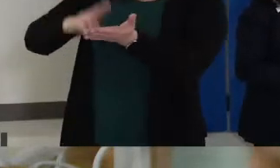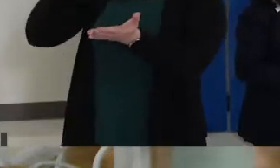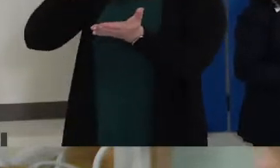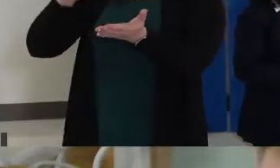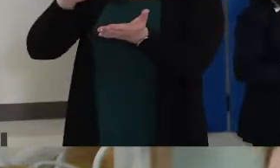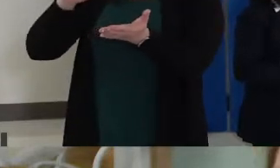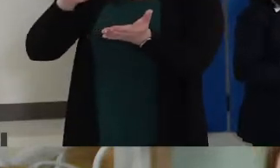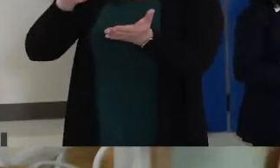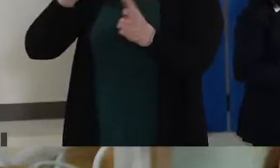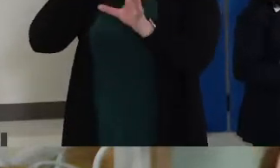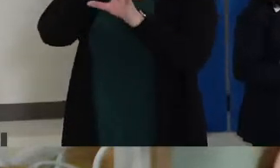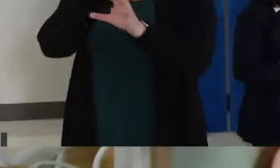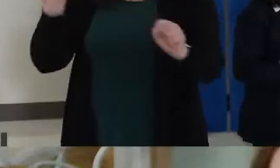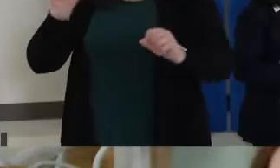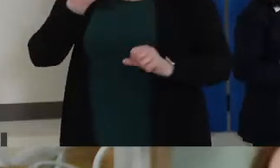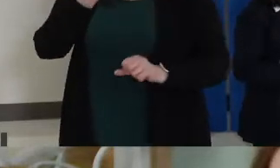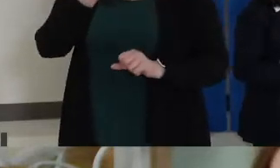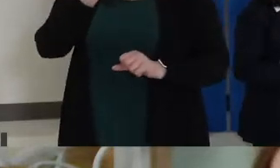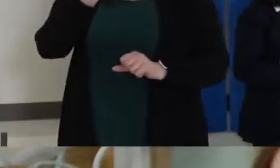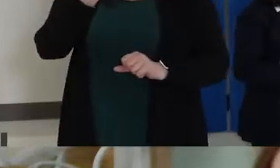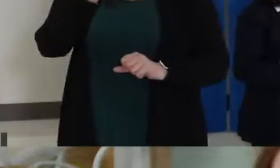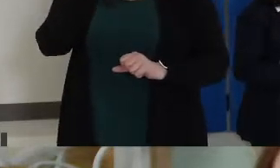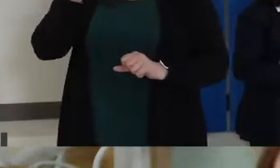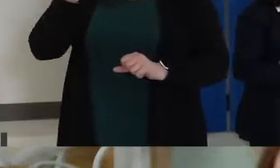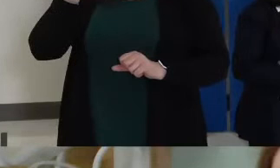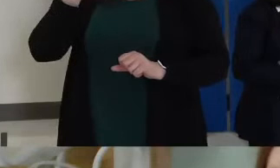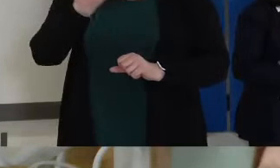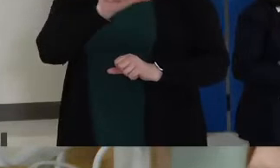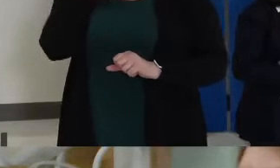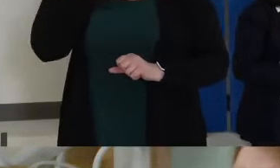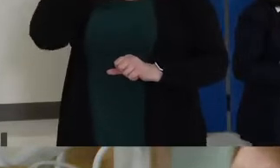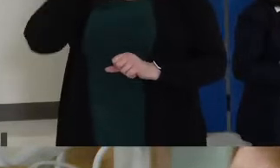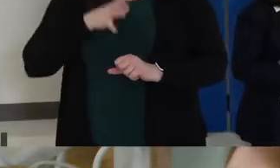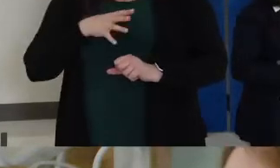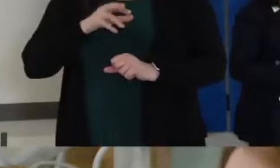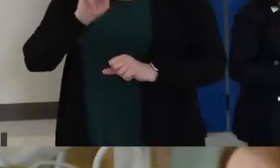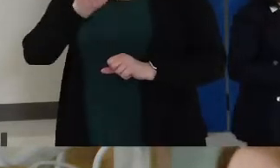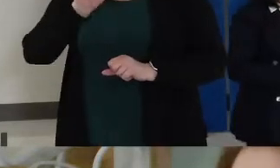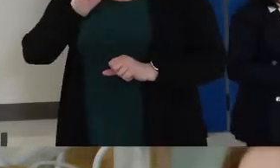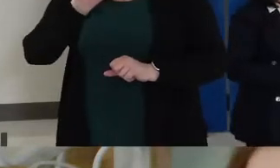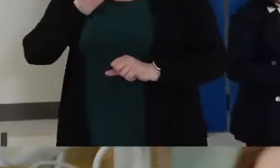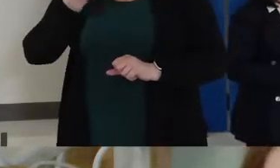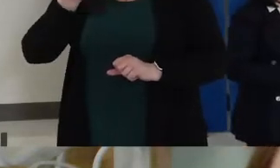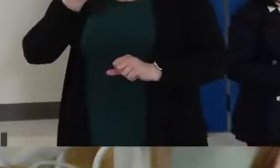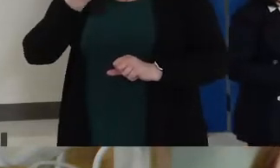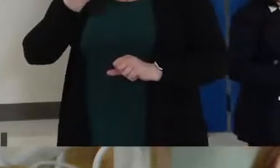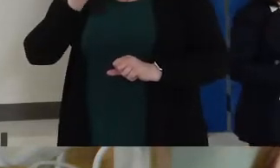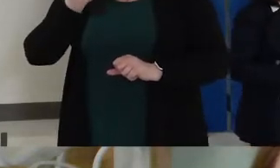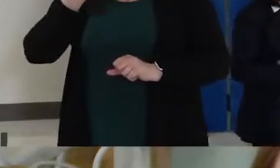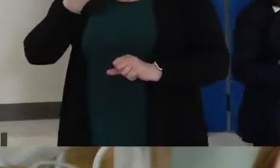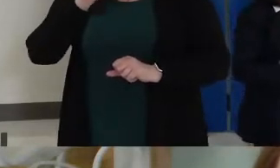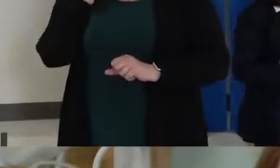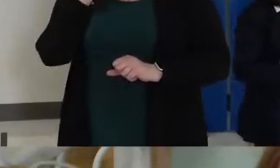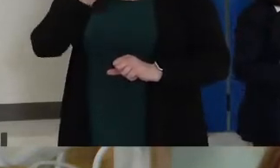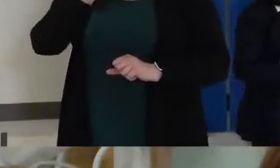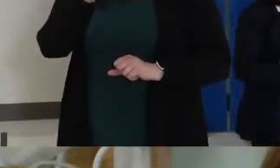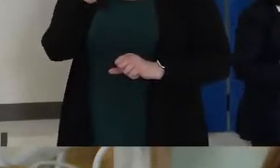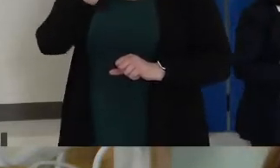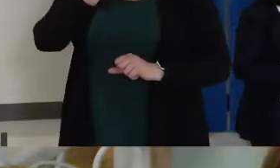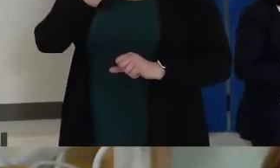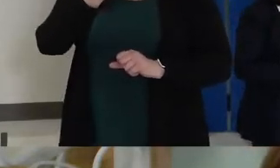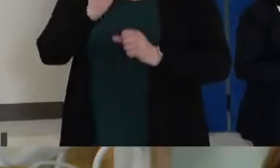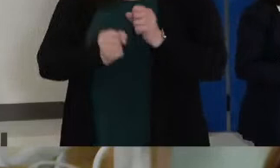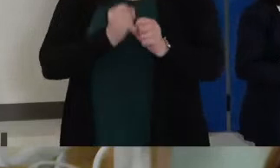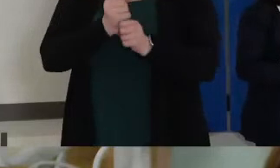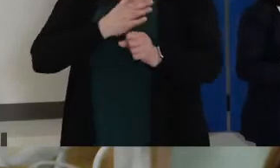President Kennedy. And then there was a guy named Ronald Reagan, 1967, the year of my birth, that with